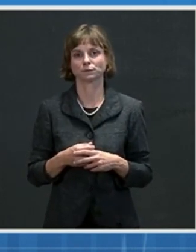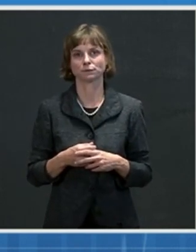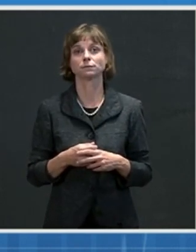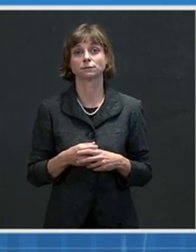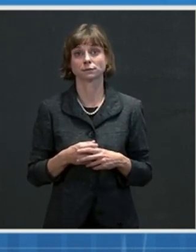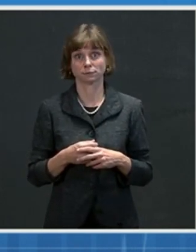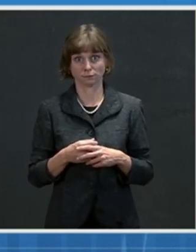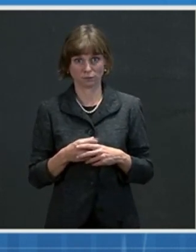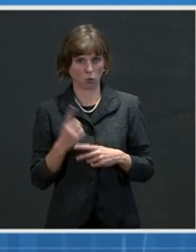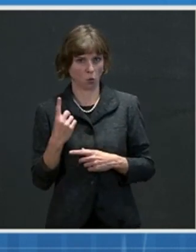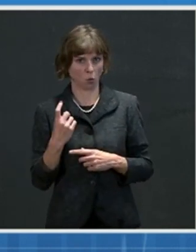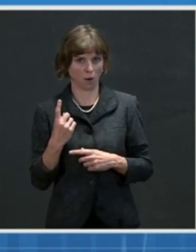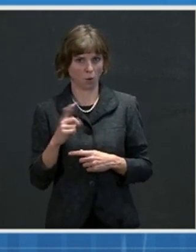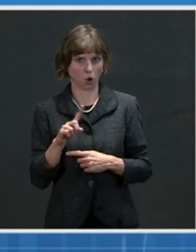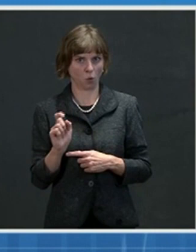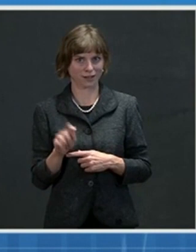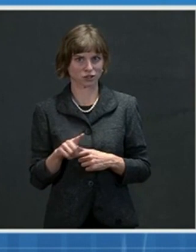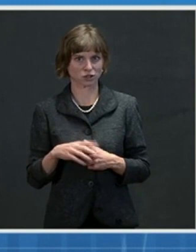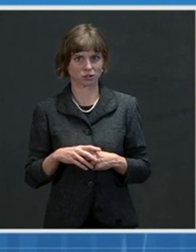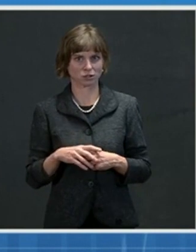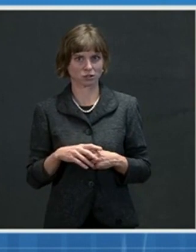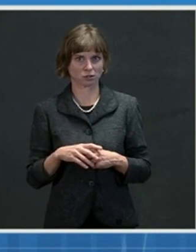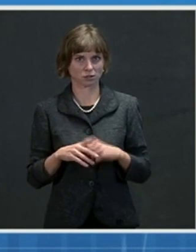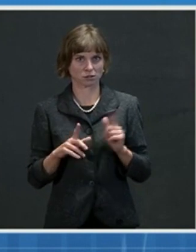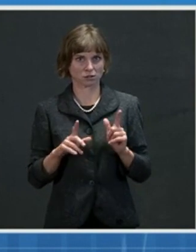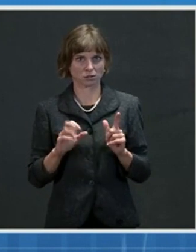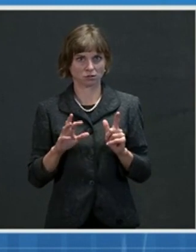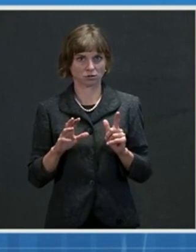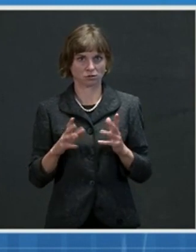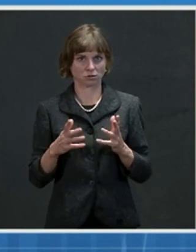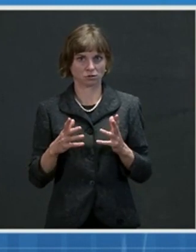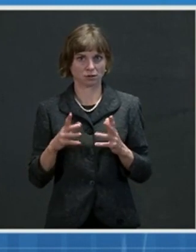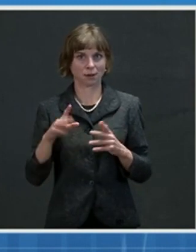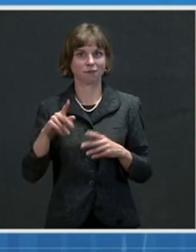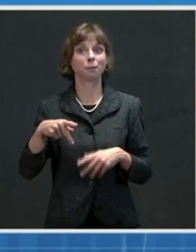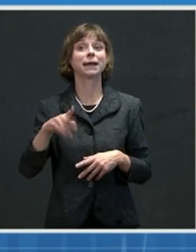Great, and we have time for one more question. We'll go to Laura Santonim at PBS.